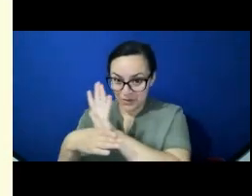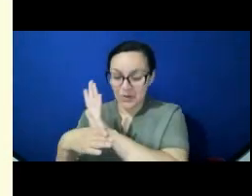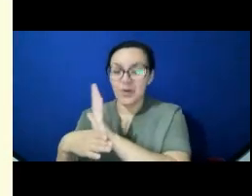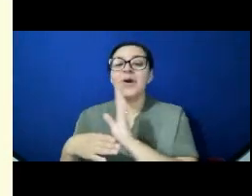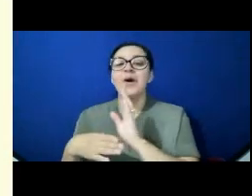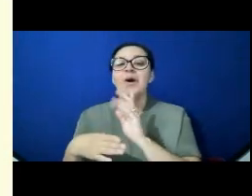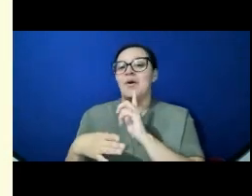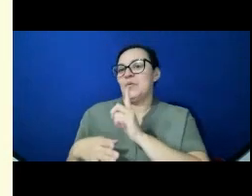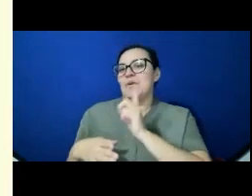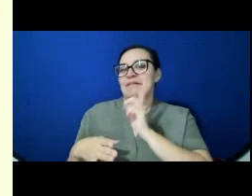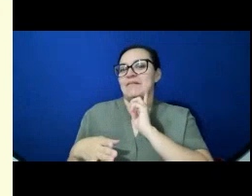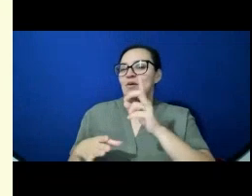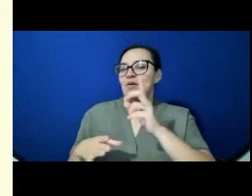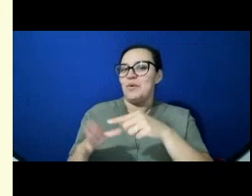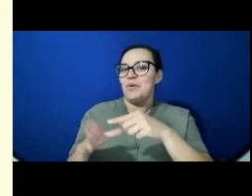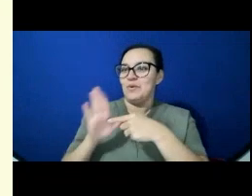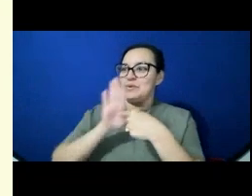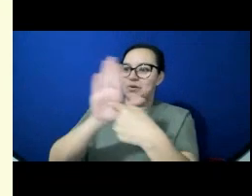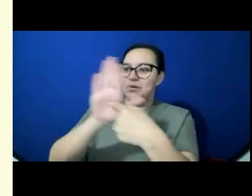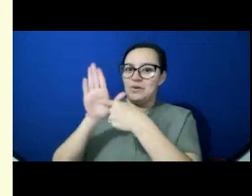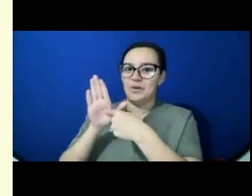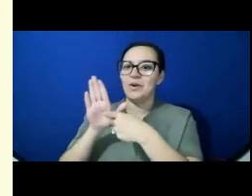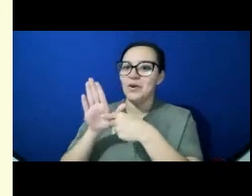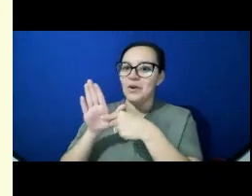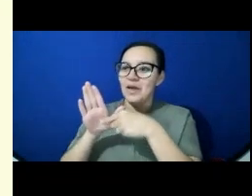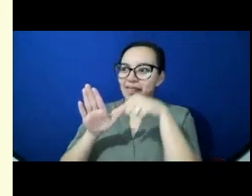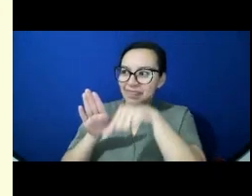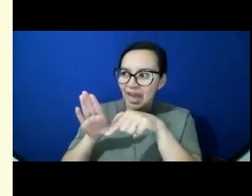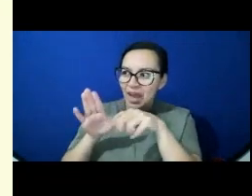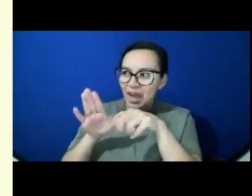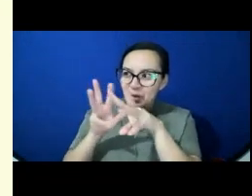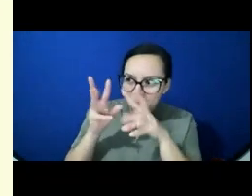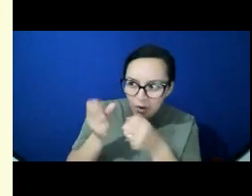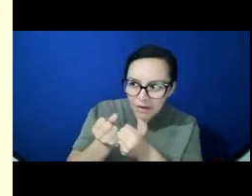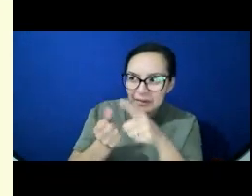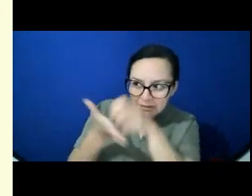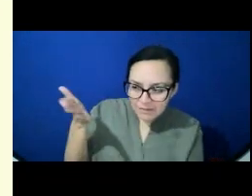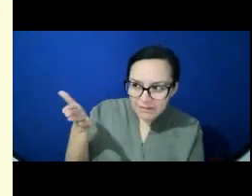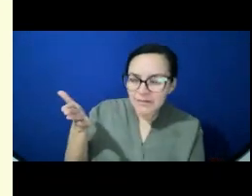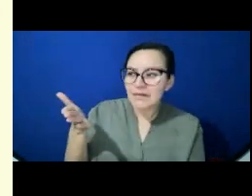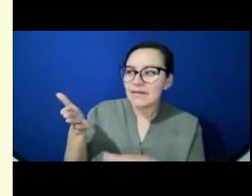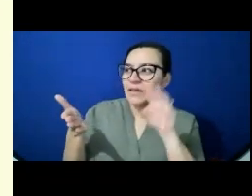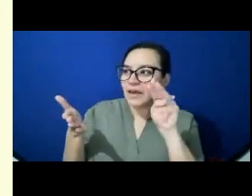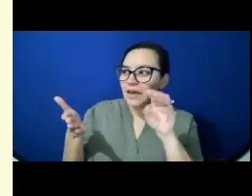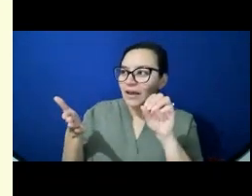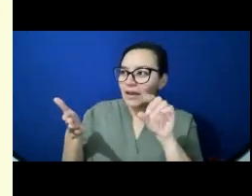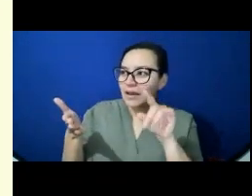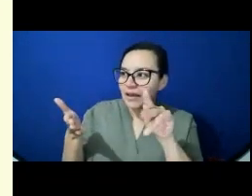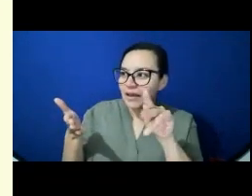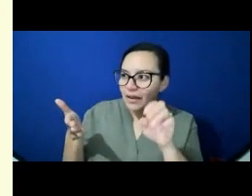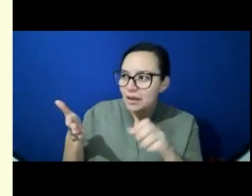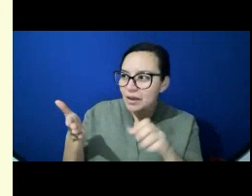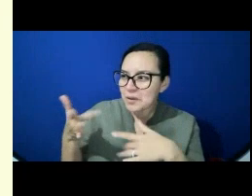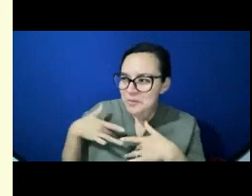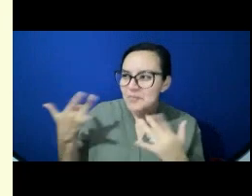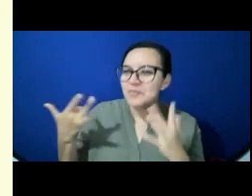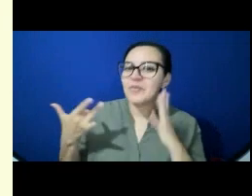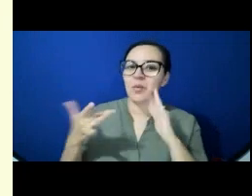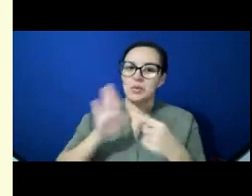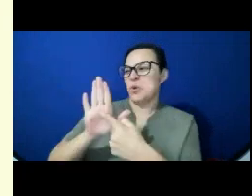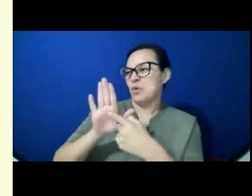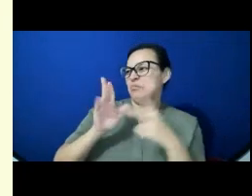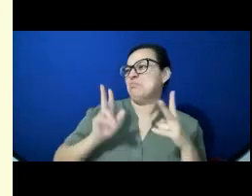later on. But this is a summary of what you're going to be seeing in that particular chapter of the module. This is